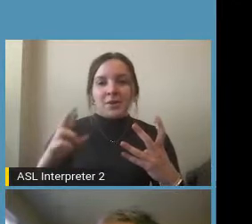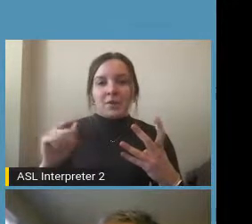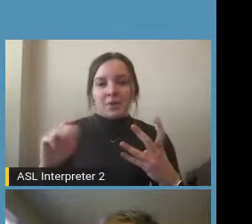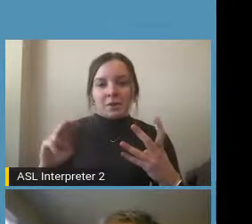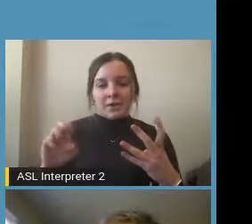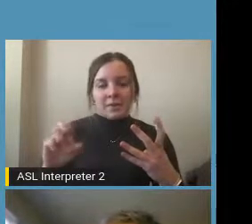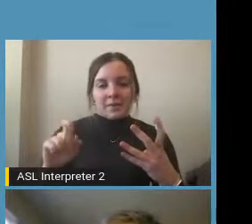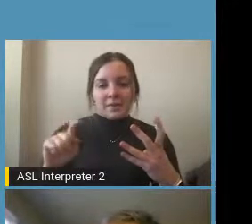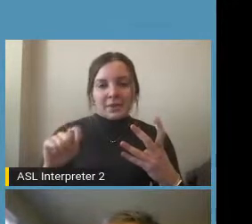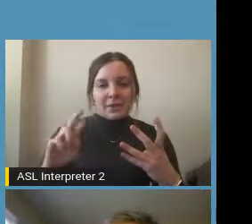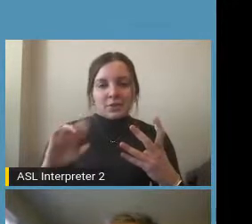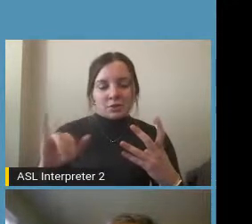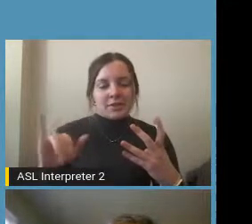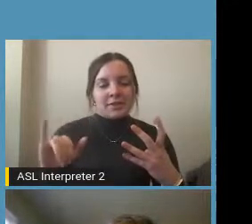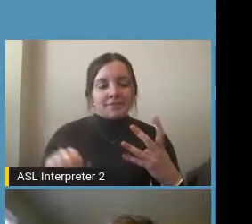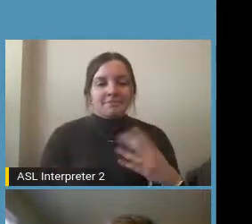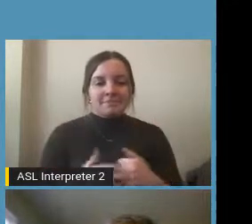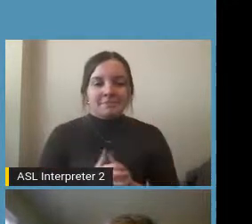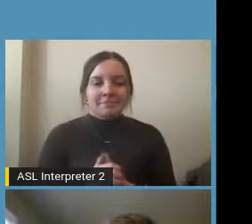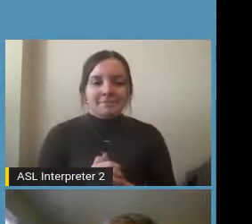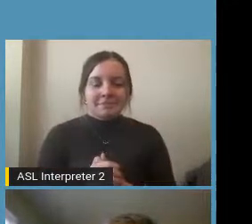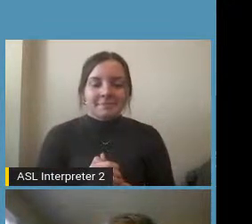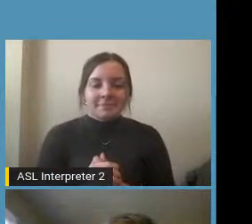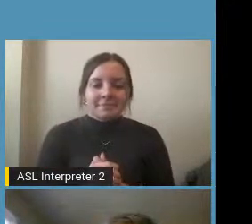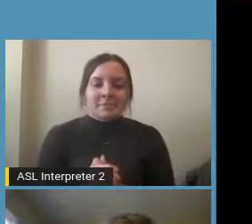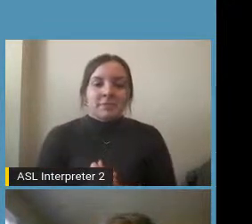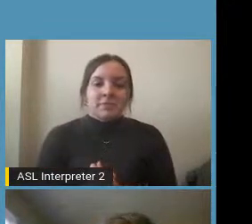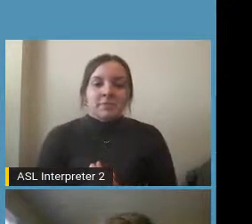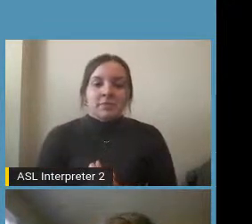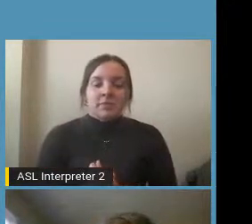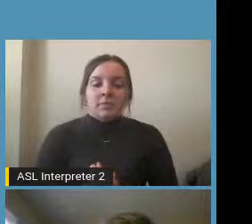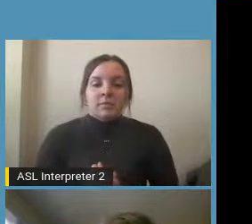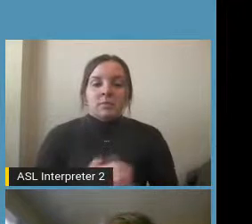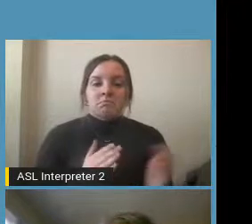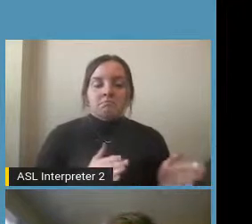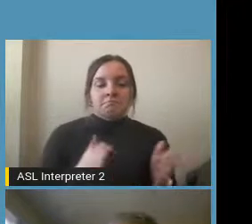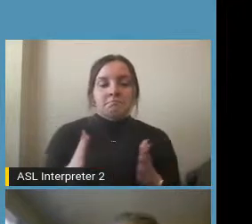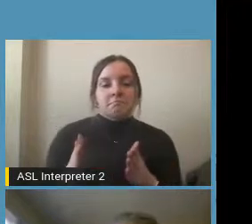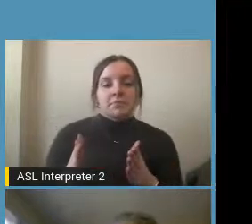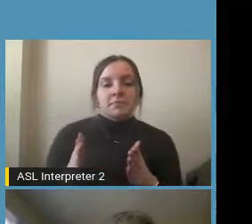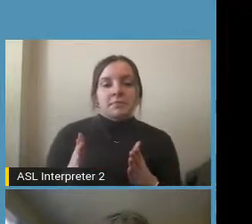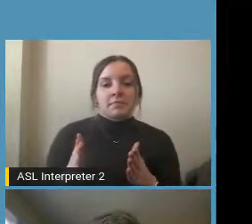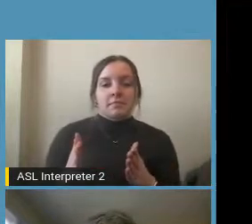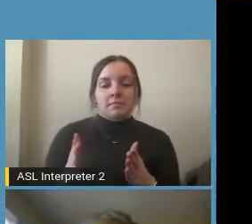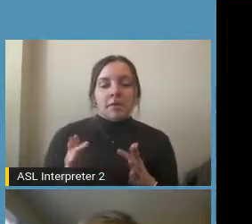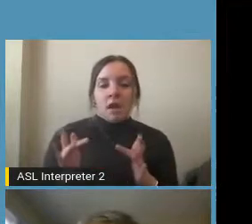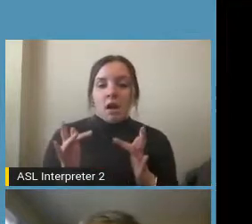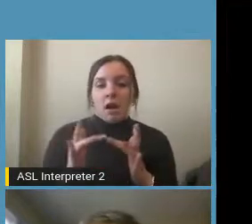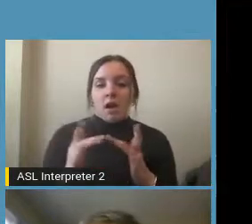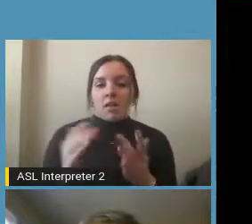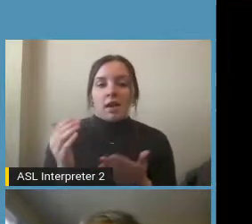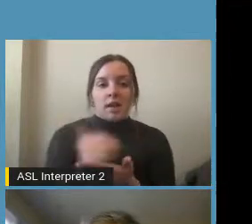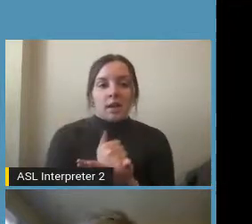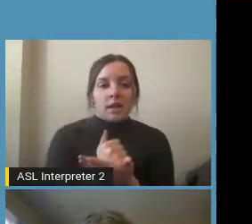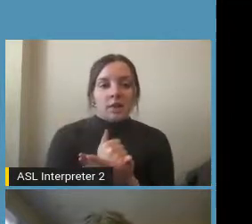Okay. So online collections. Oh, actually, we have more. I want to show you a virtual